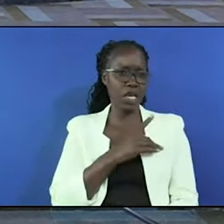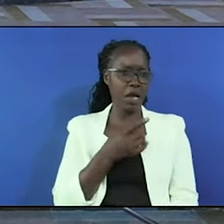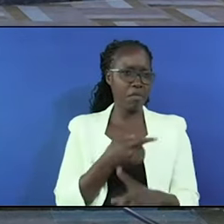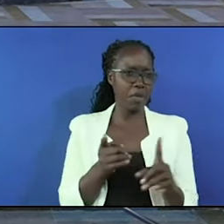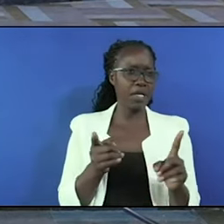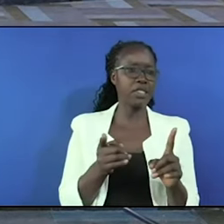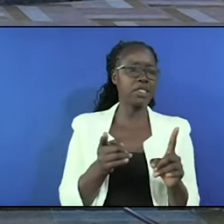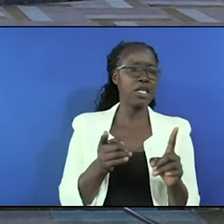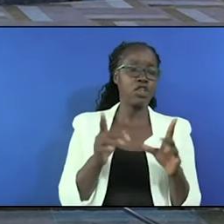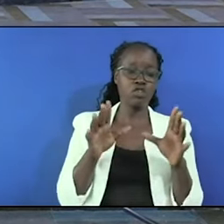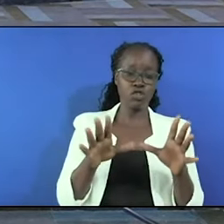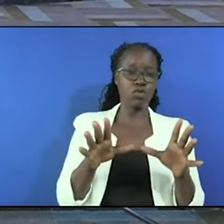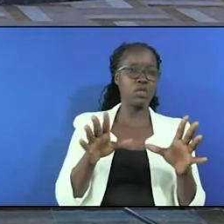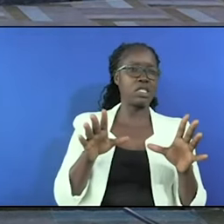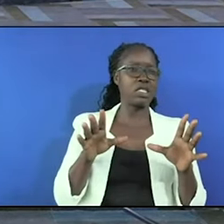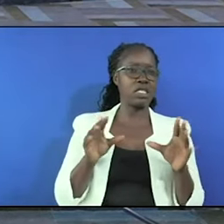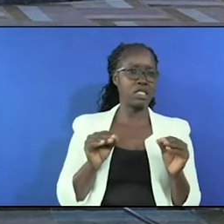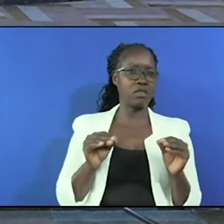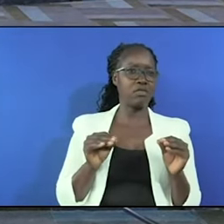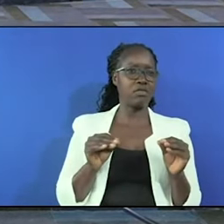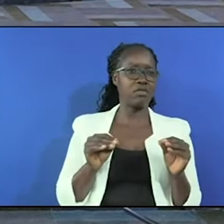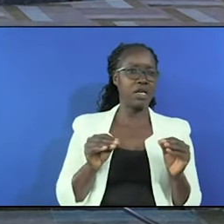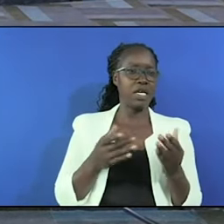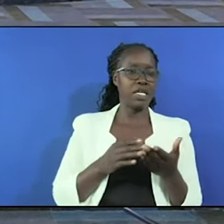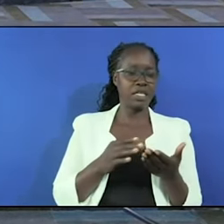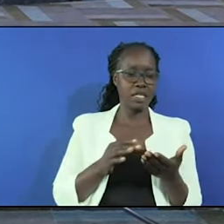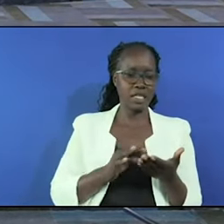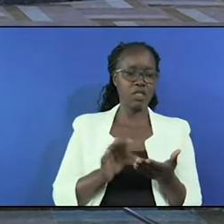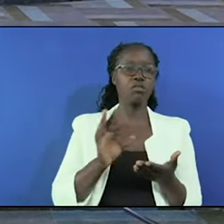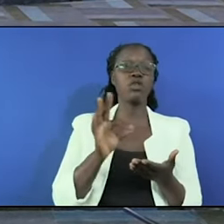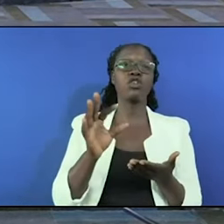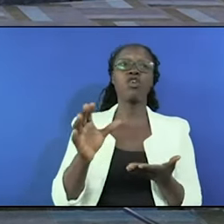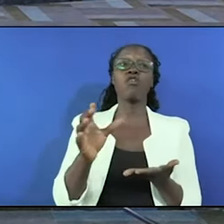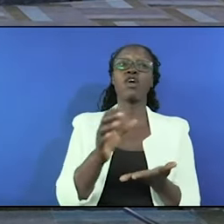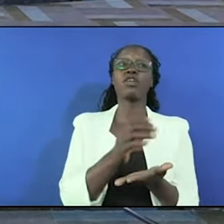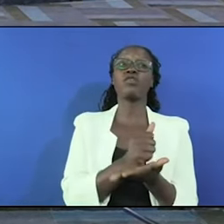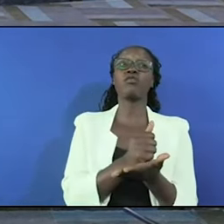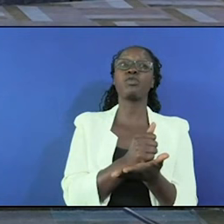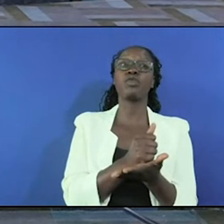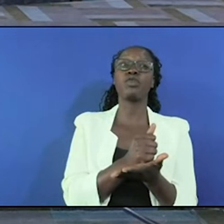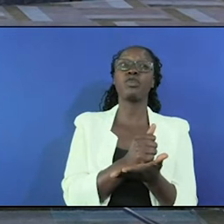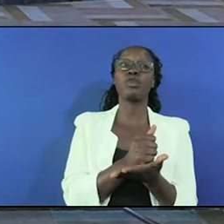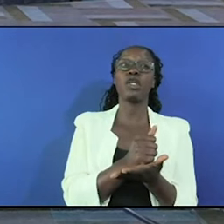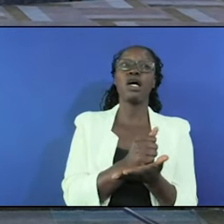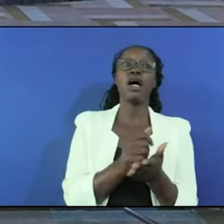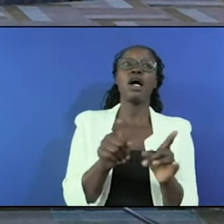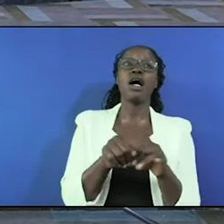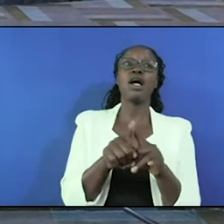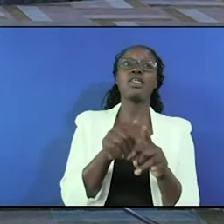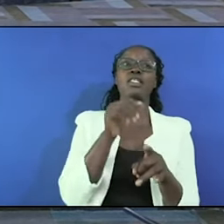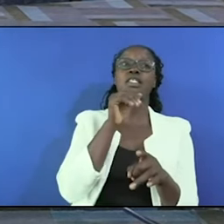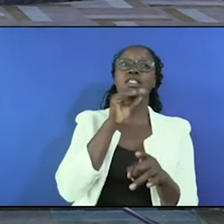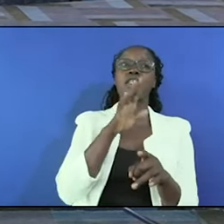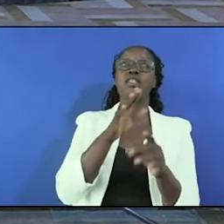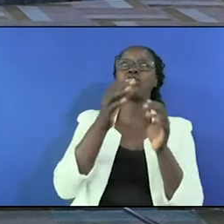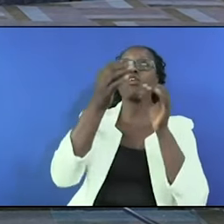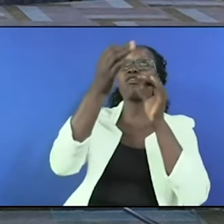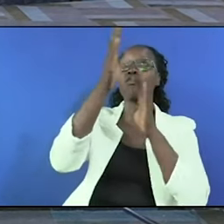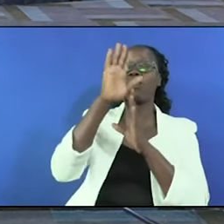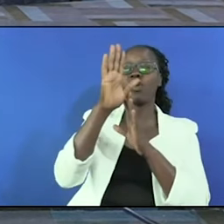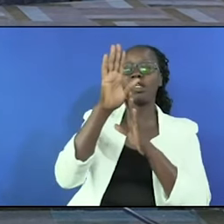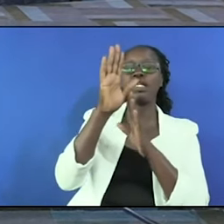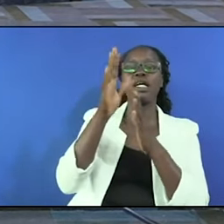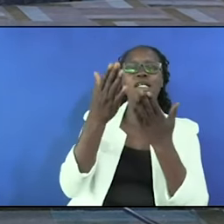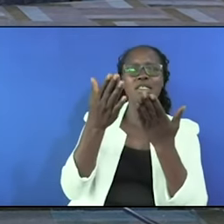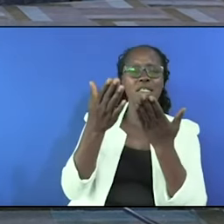you received a spirit of adoption as the sons of God, that